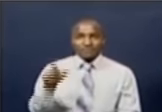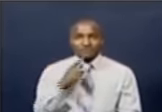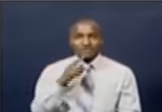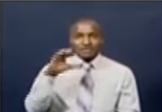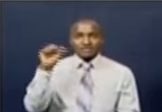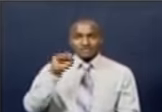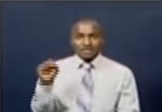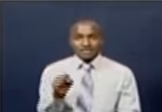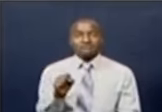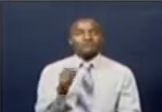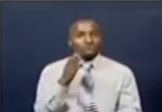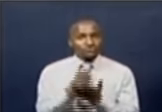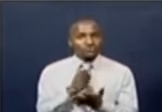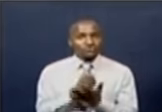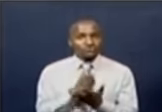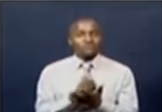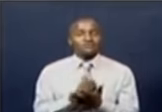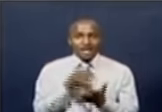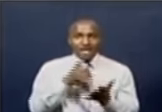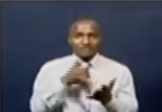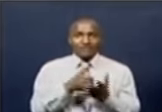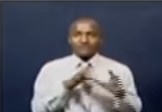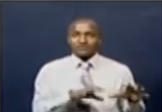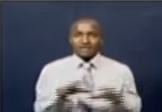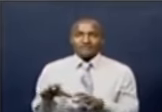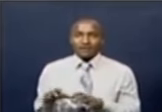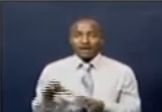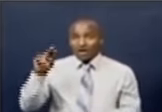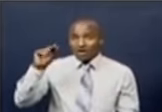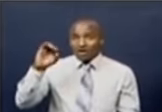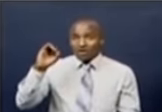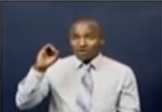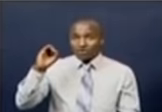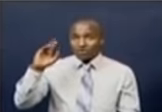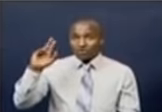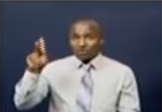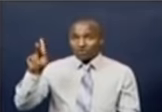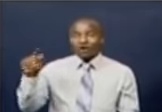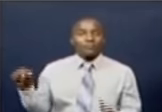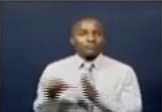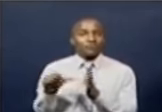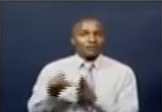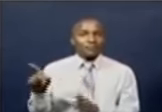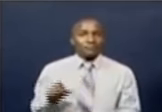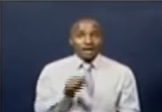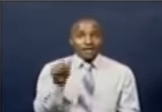is held hostage by the NOC cartel. They are the elephant in the room. And then somebody else